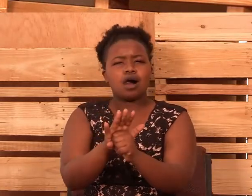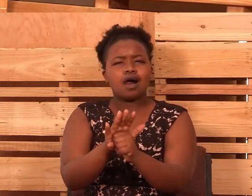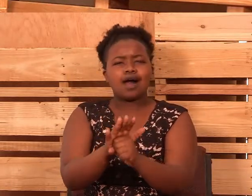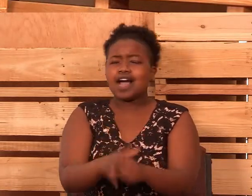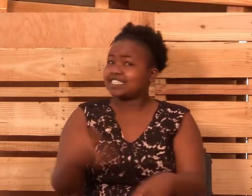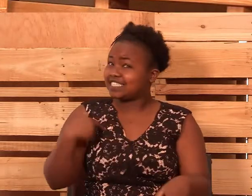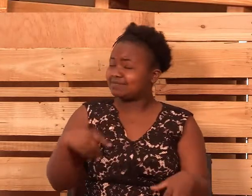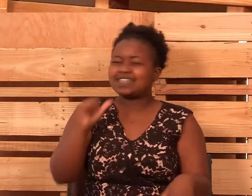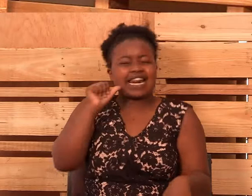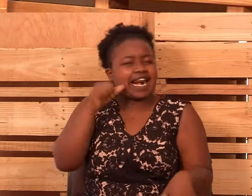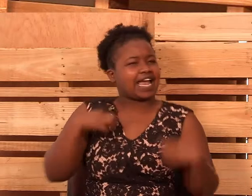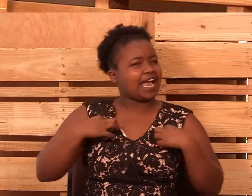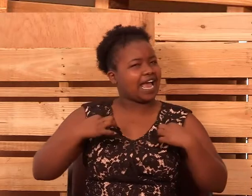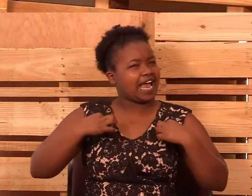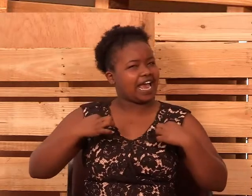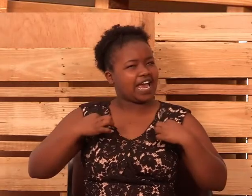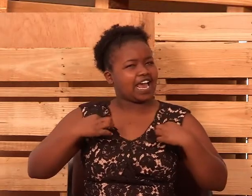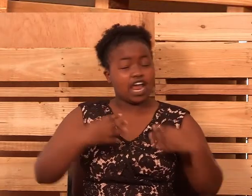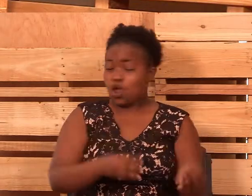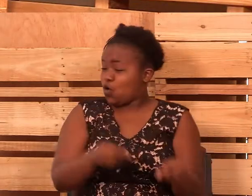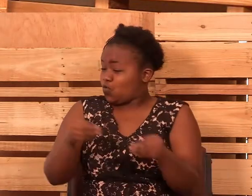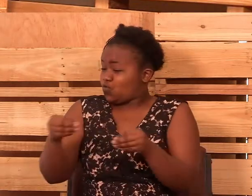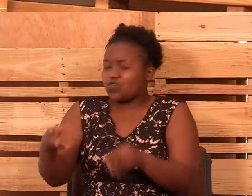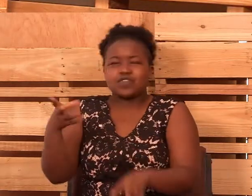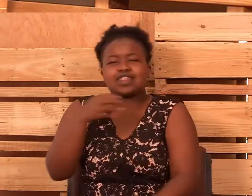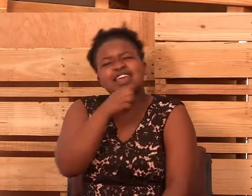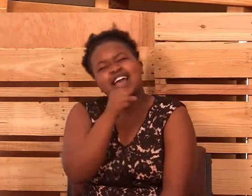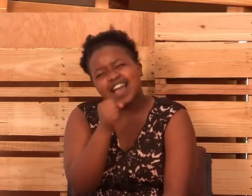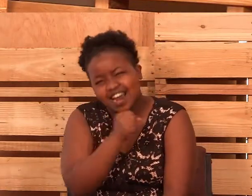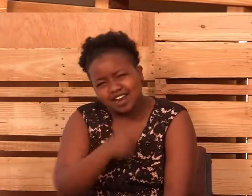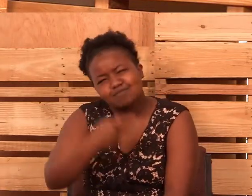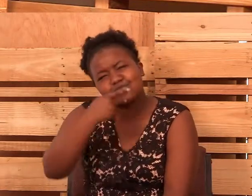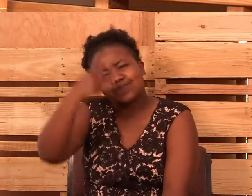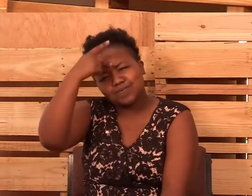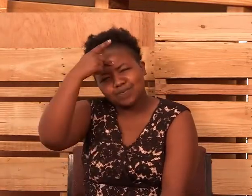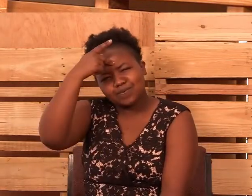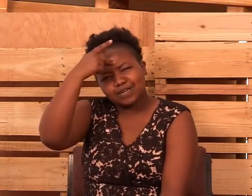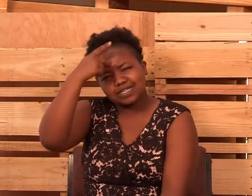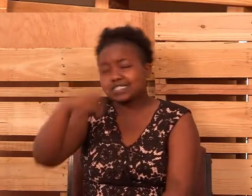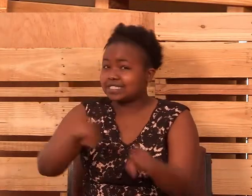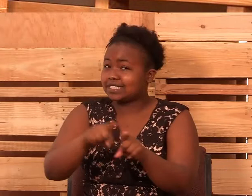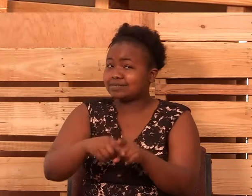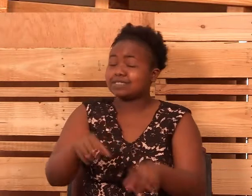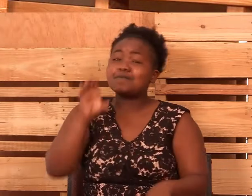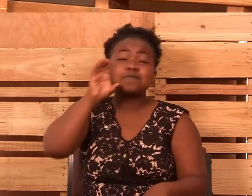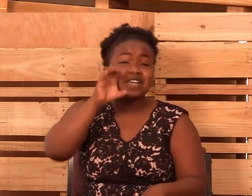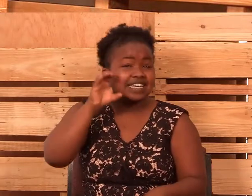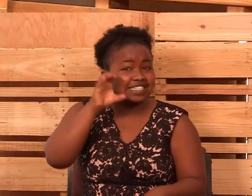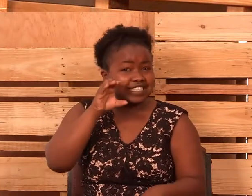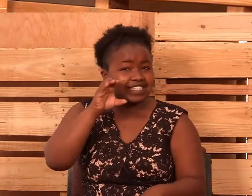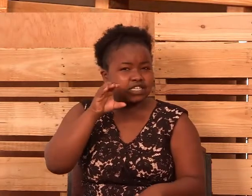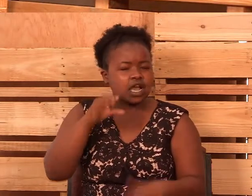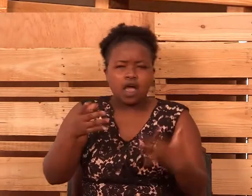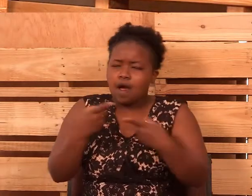some nice clothes. You are taken out to visit your grandparents, your cousins. But what is the